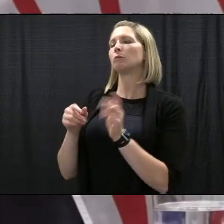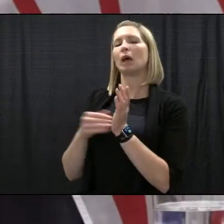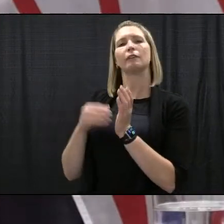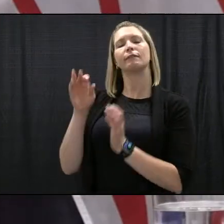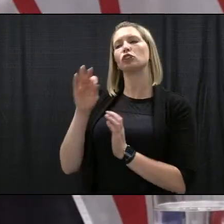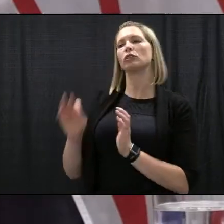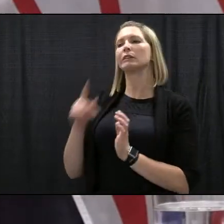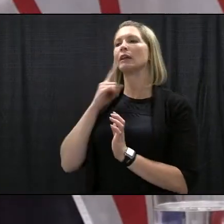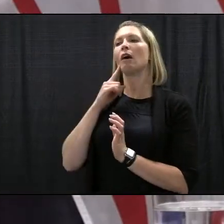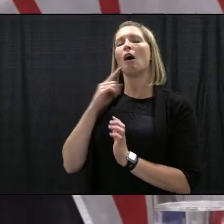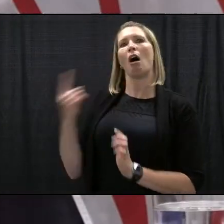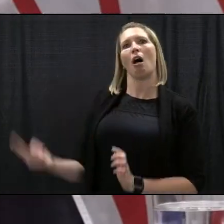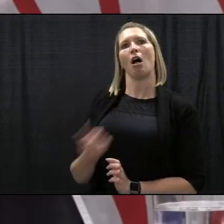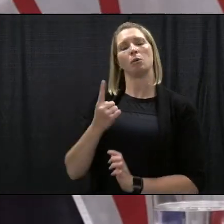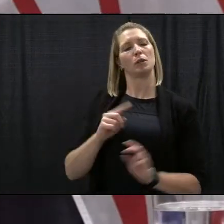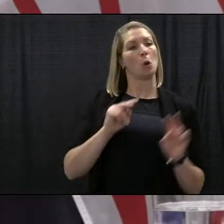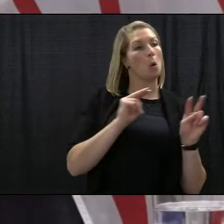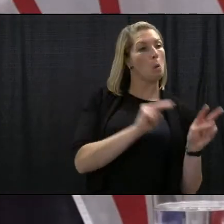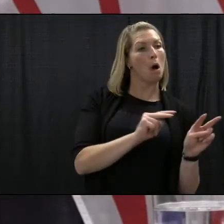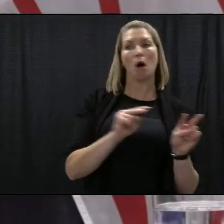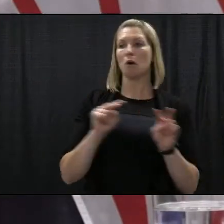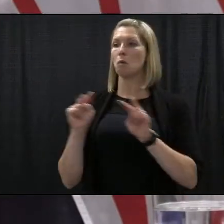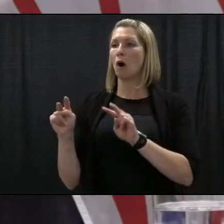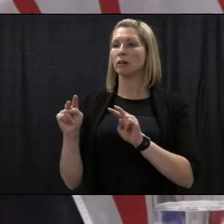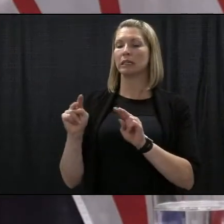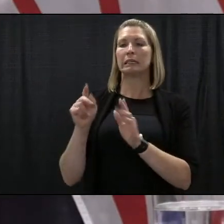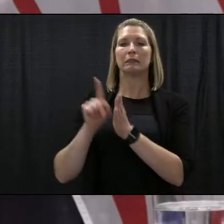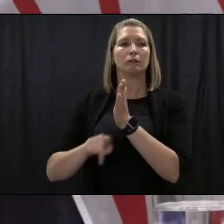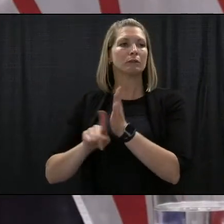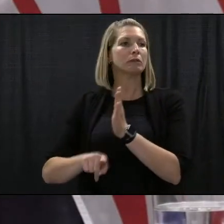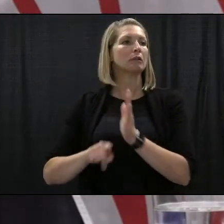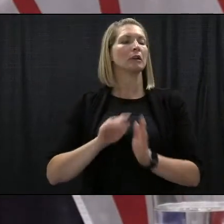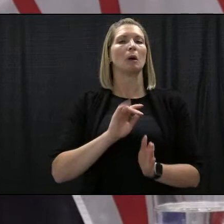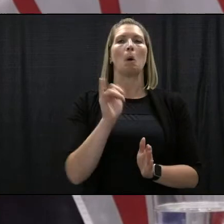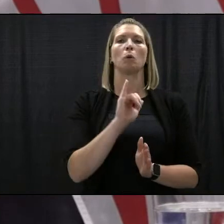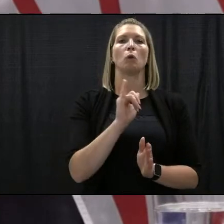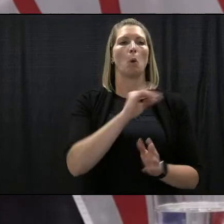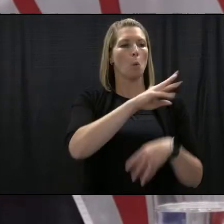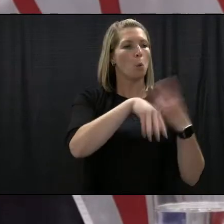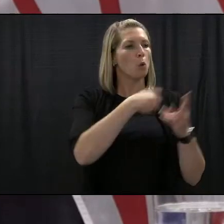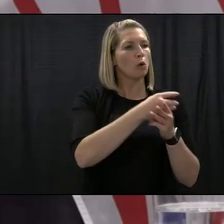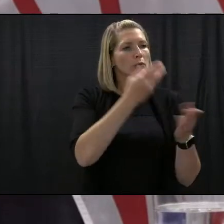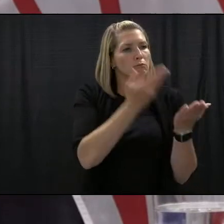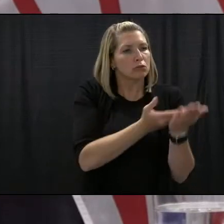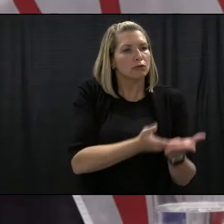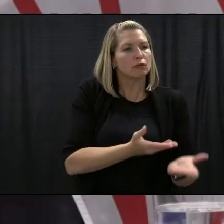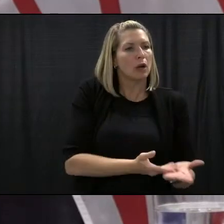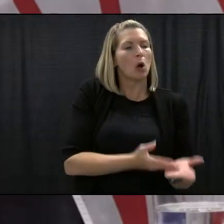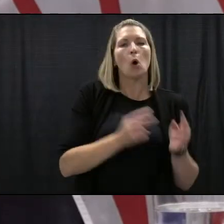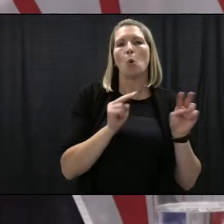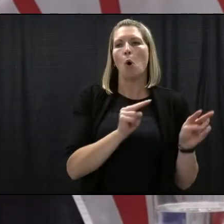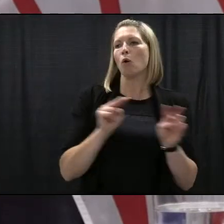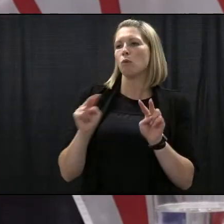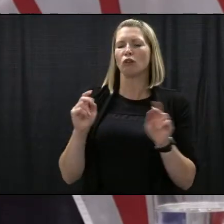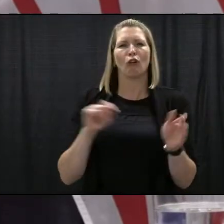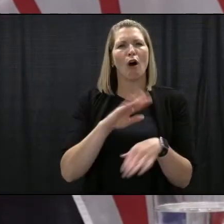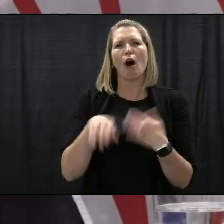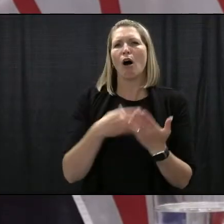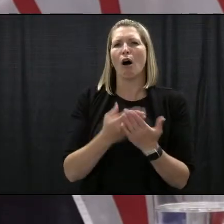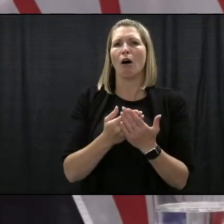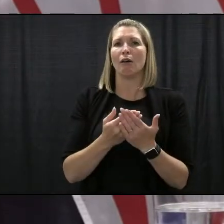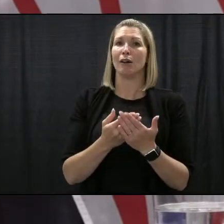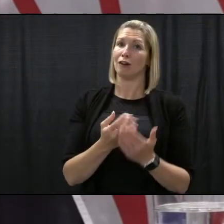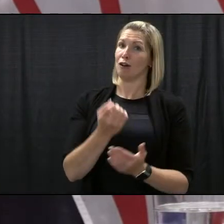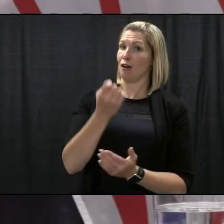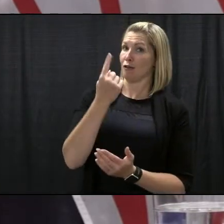and adjacent jurisdictions. I mean, you just heard that there's only 400 cases in Canada today, and of course, we all know that it wasn't that long